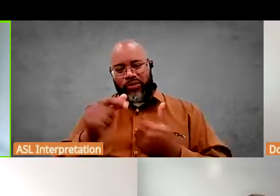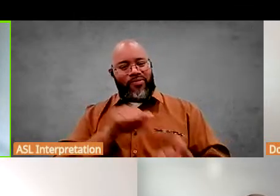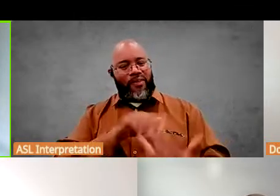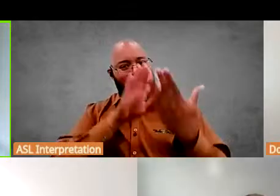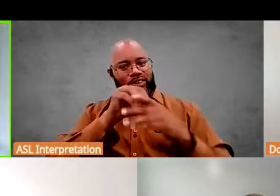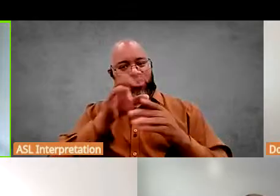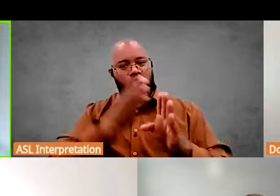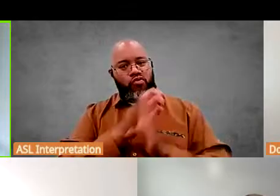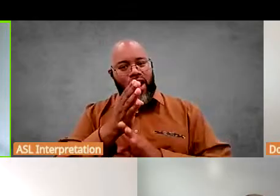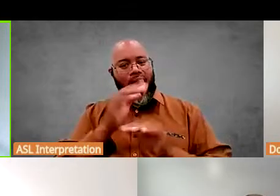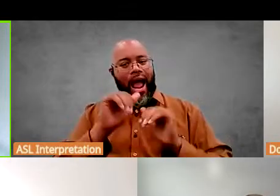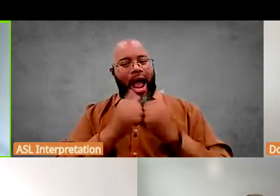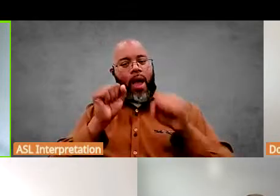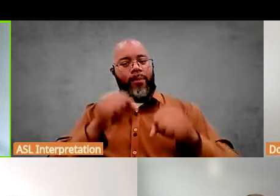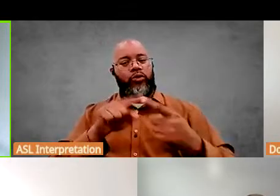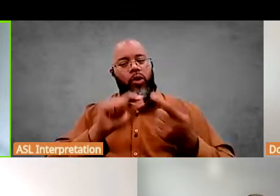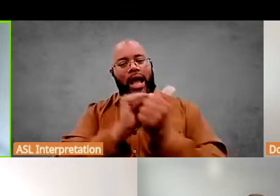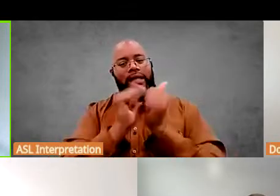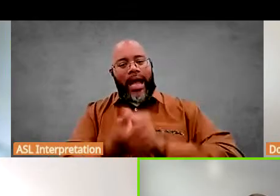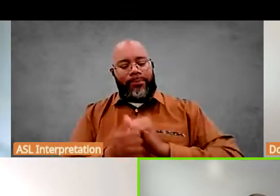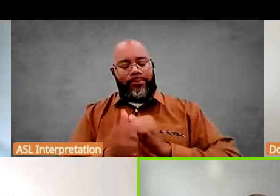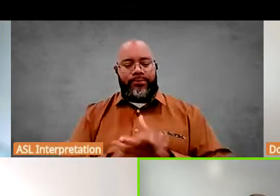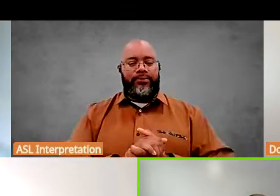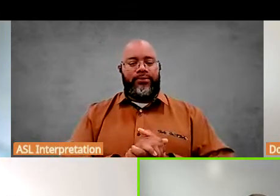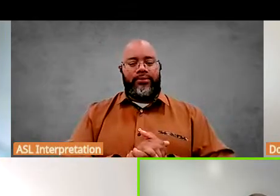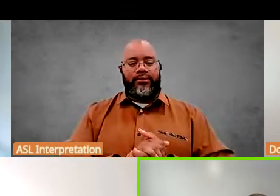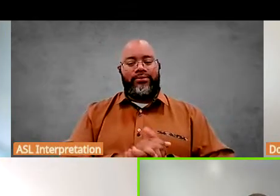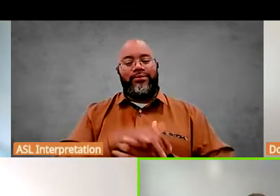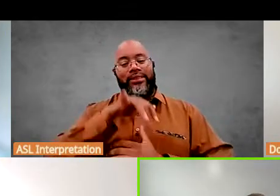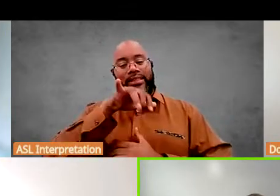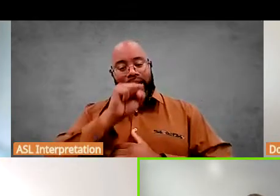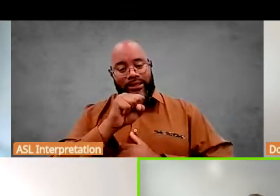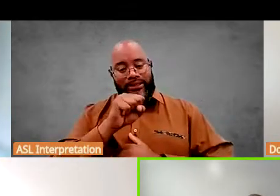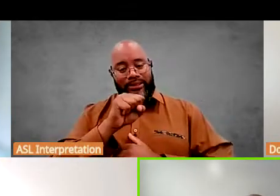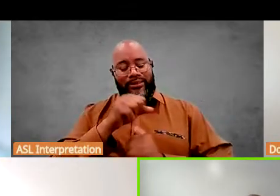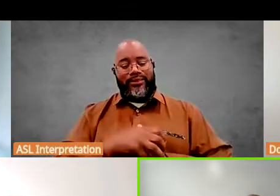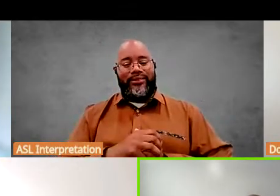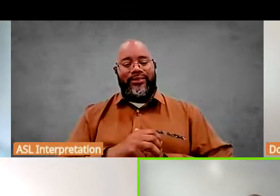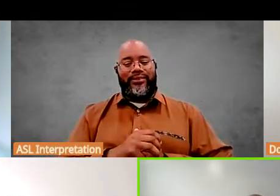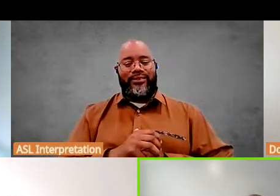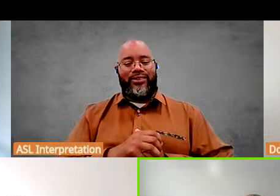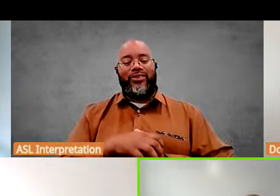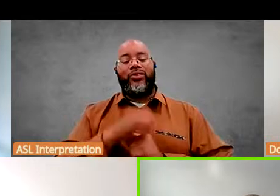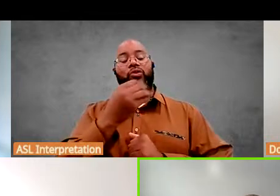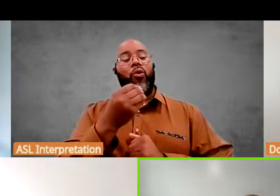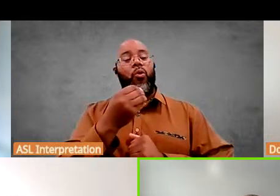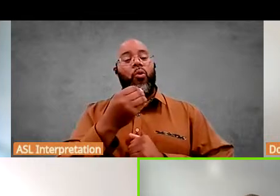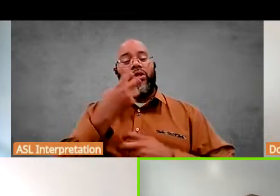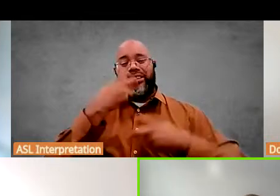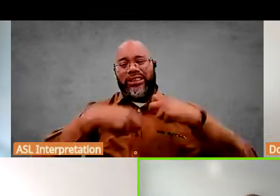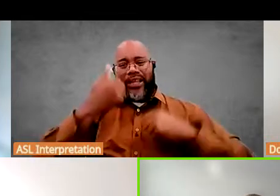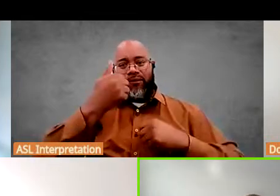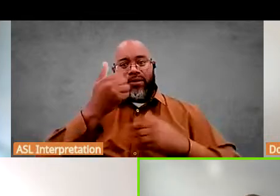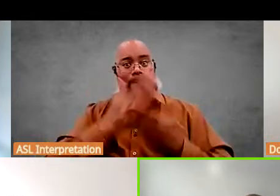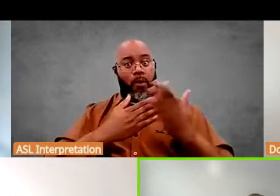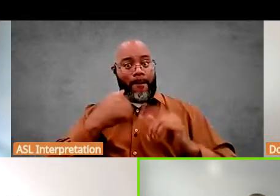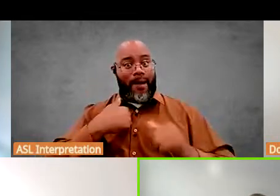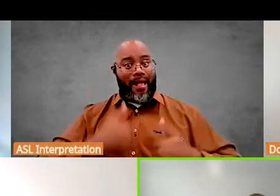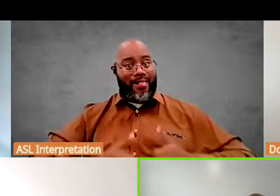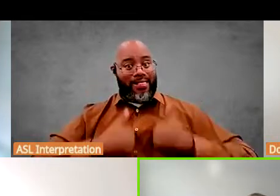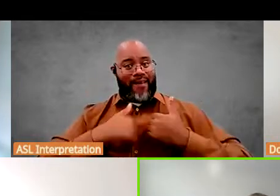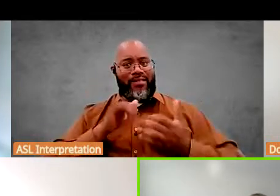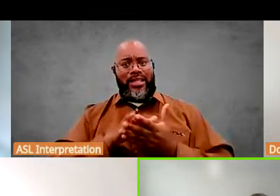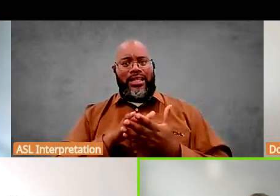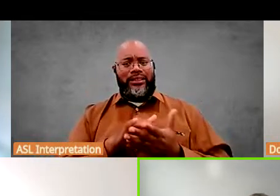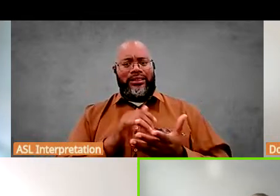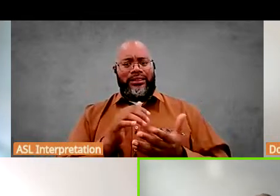career and how you were able to adapt from that? Yes, absolutely. So the toughest point in my life that is self-imposed,